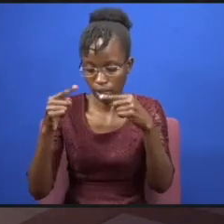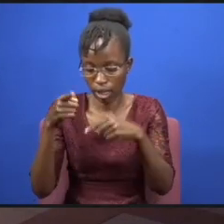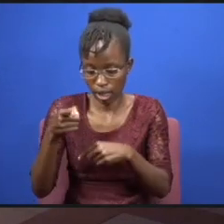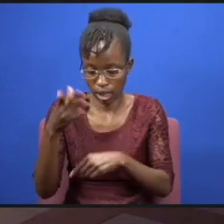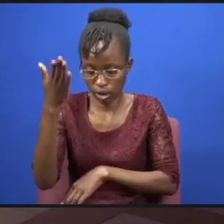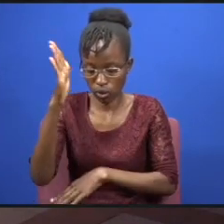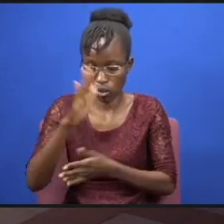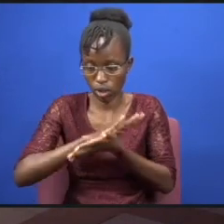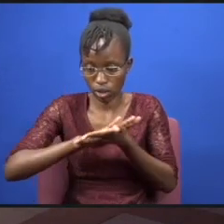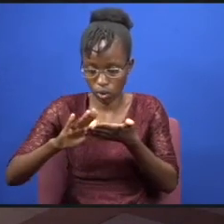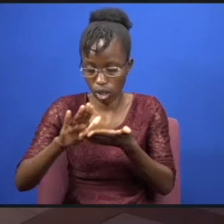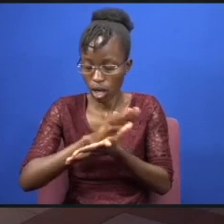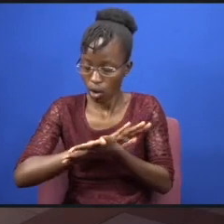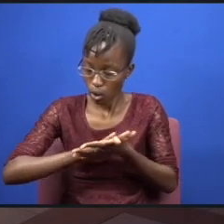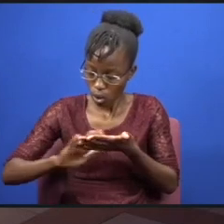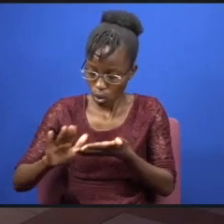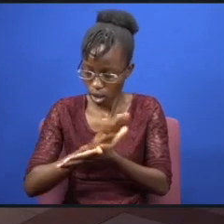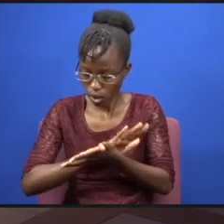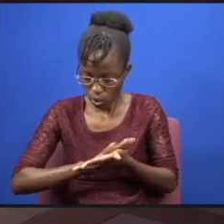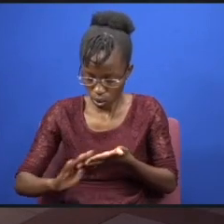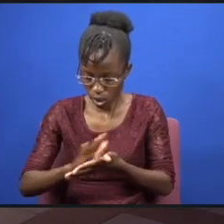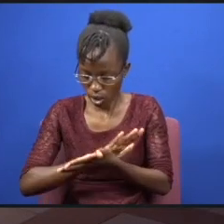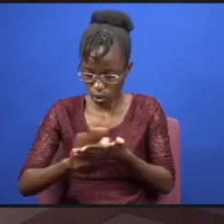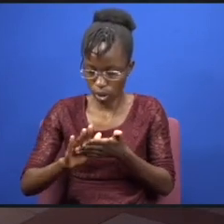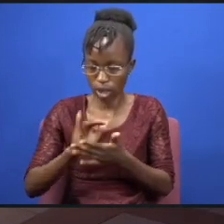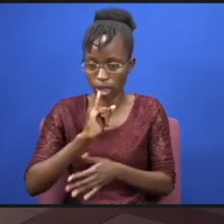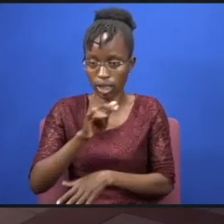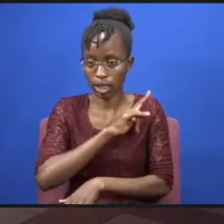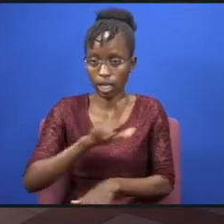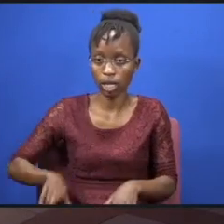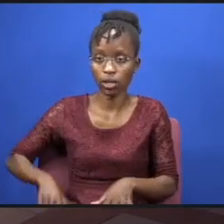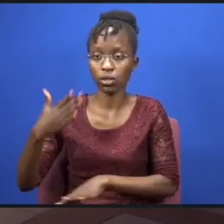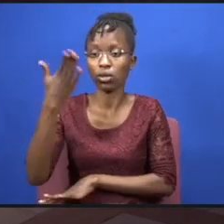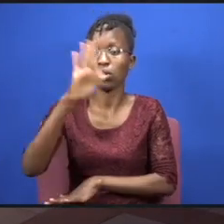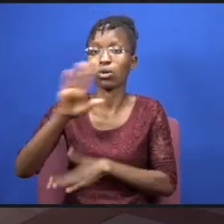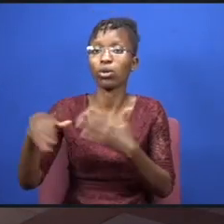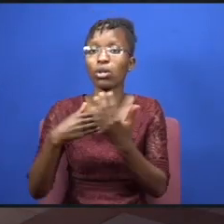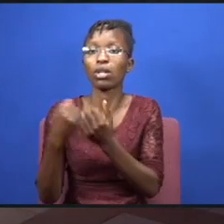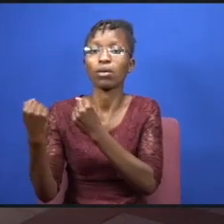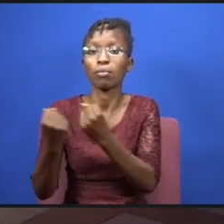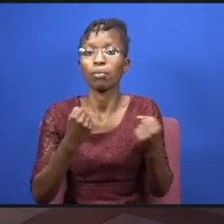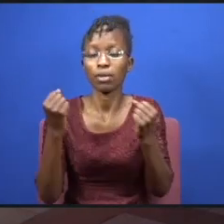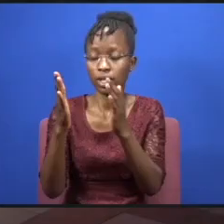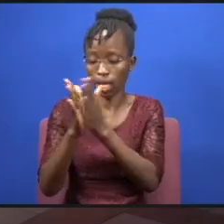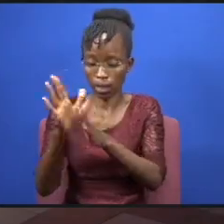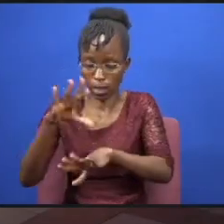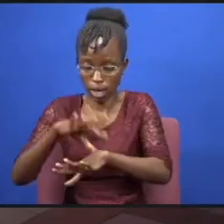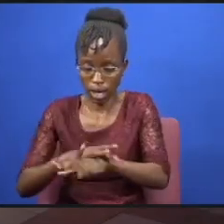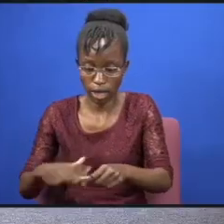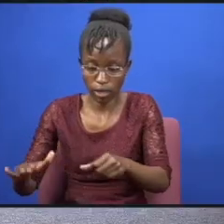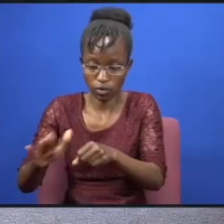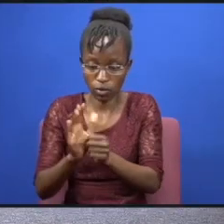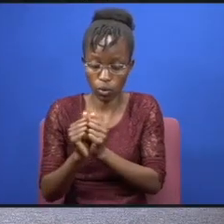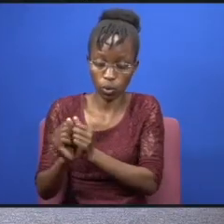holy. Holy, holy, holy is the Lord God Almighty, and the earth is filled with